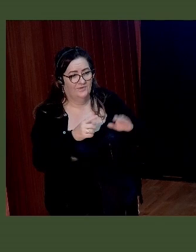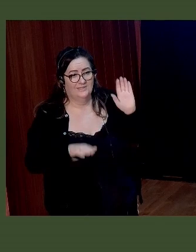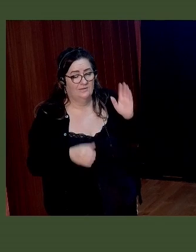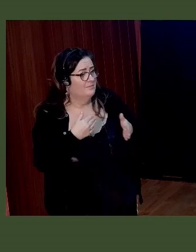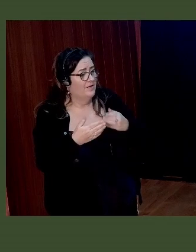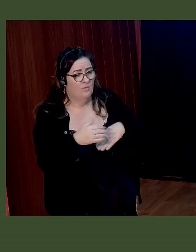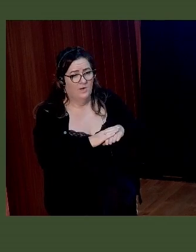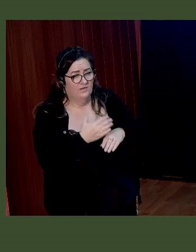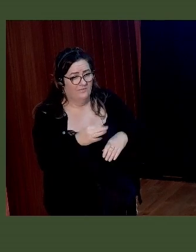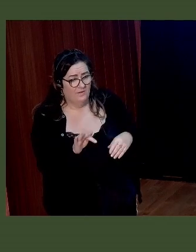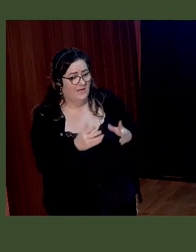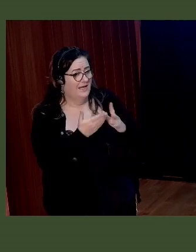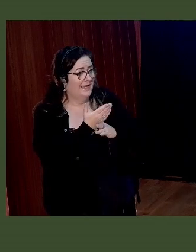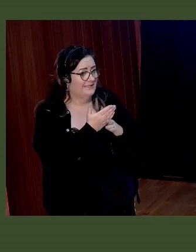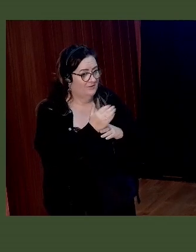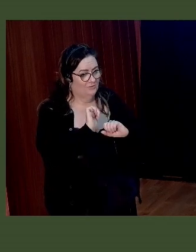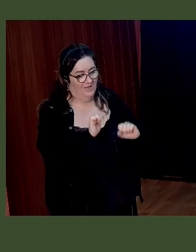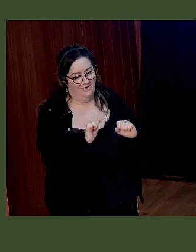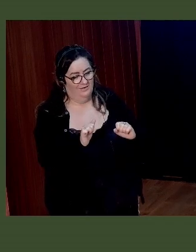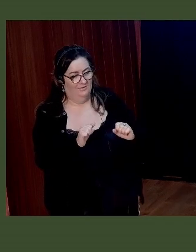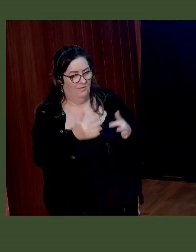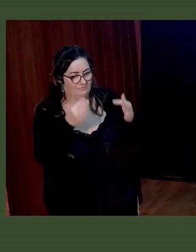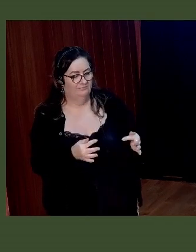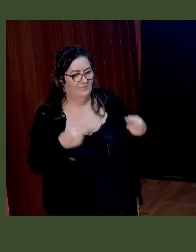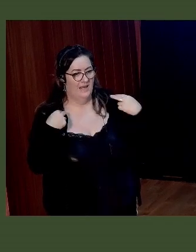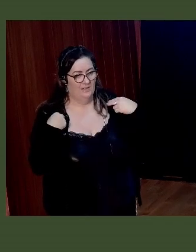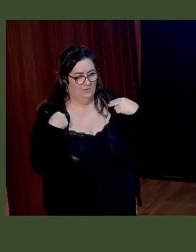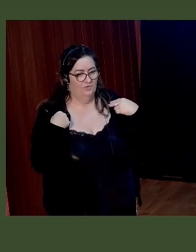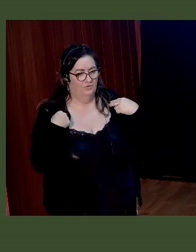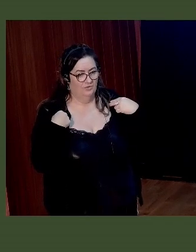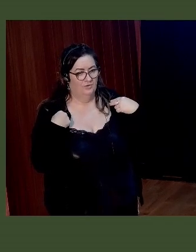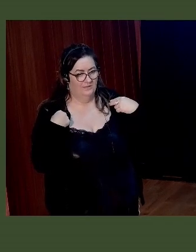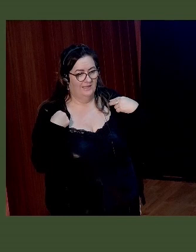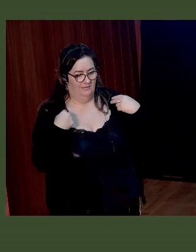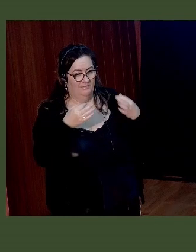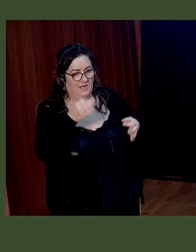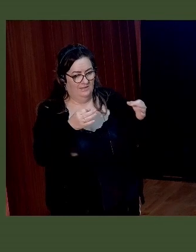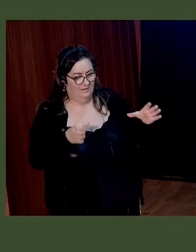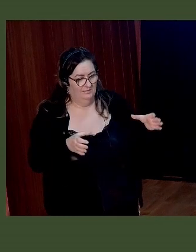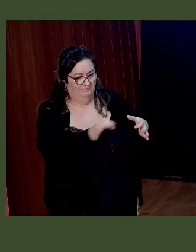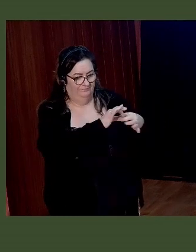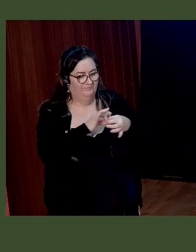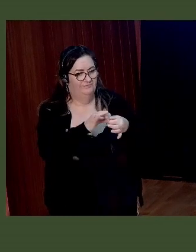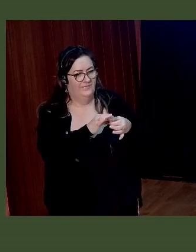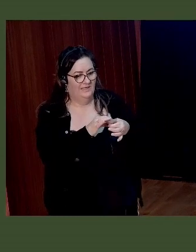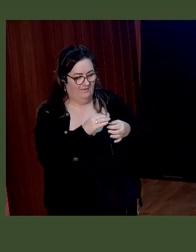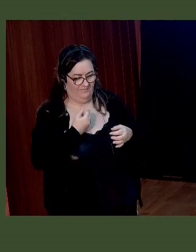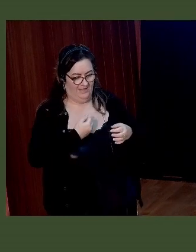from, and access to the official language in order to create a political union and